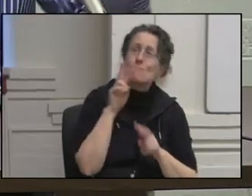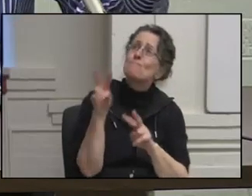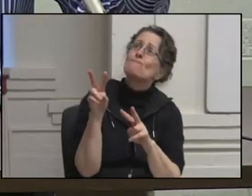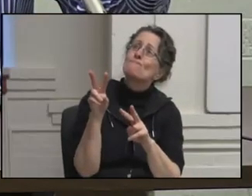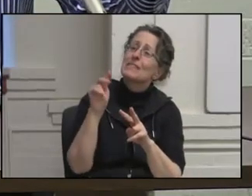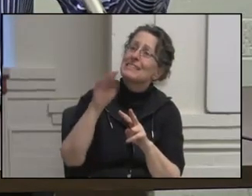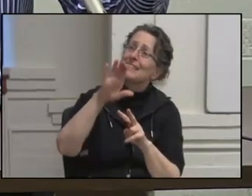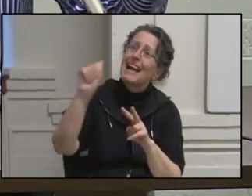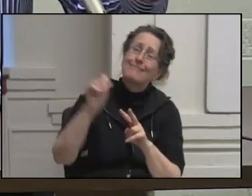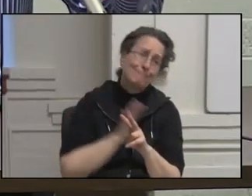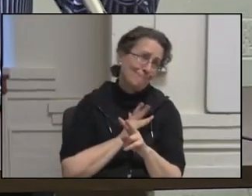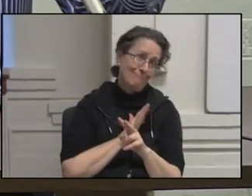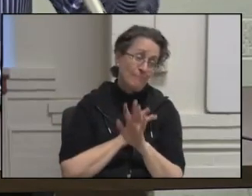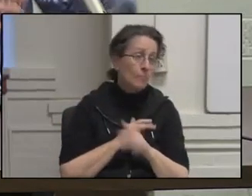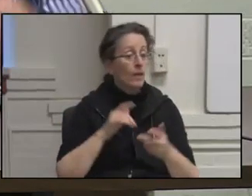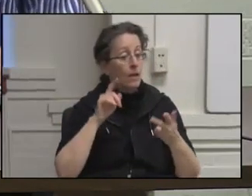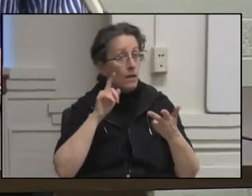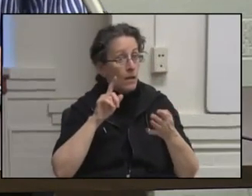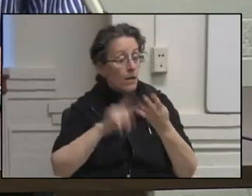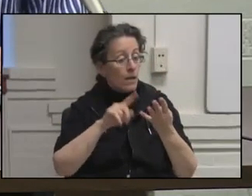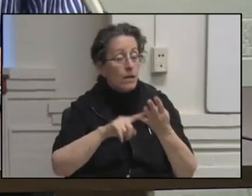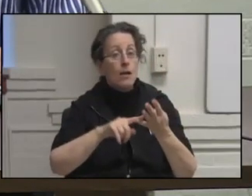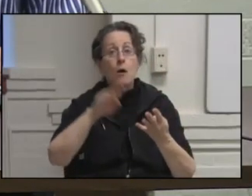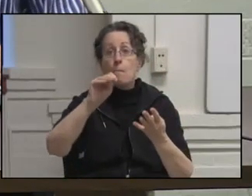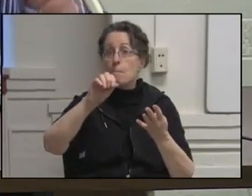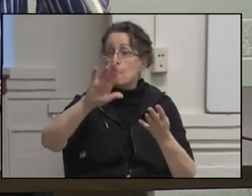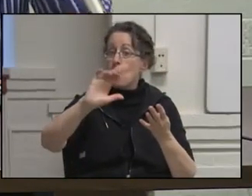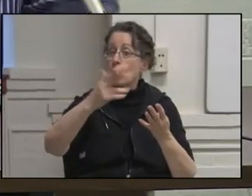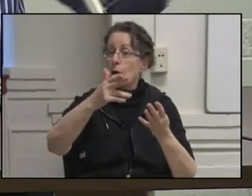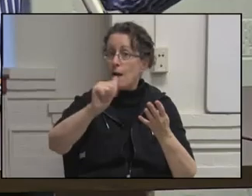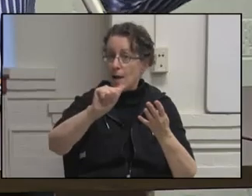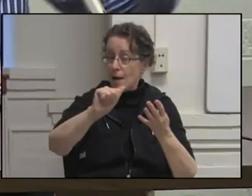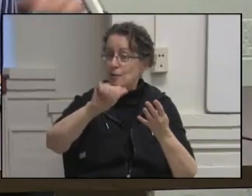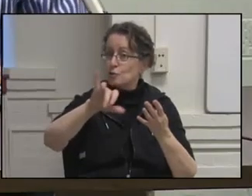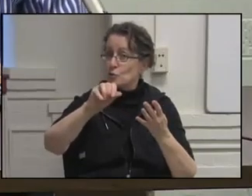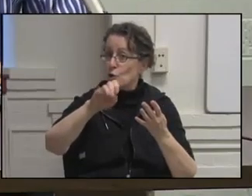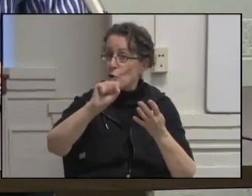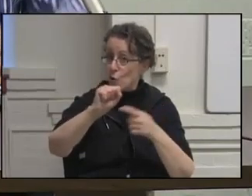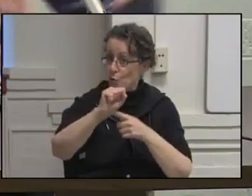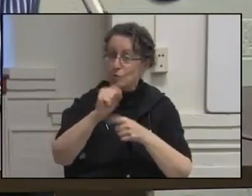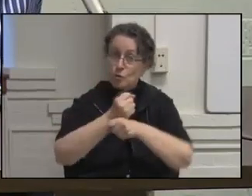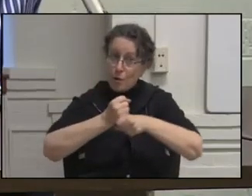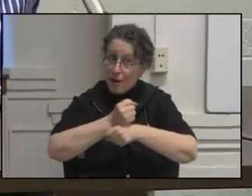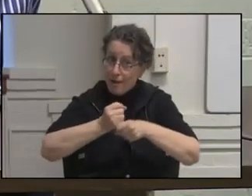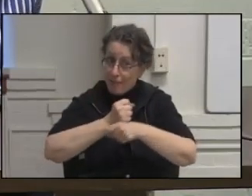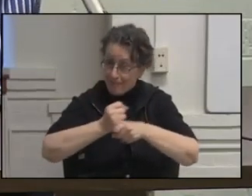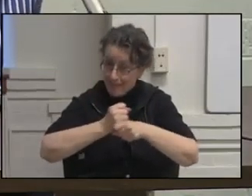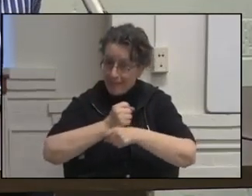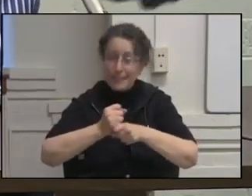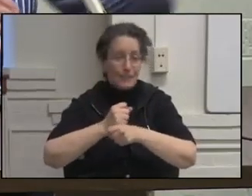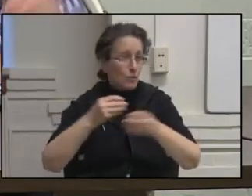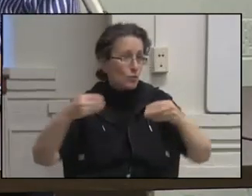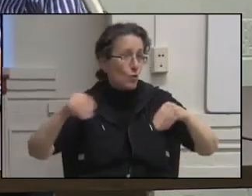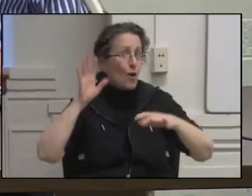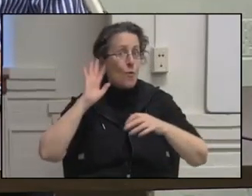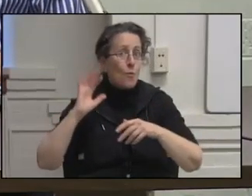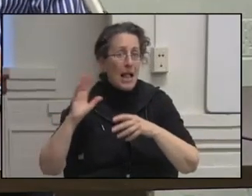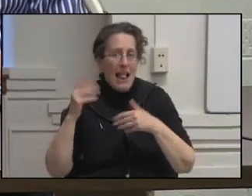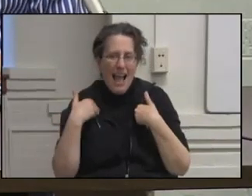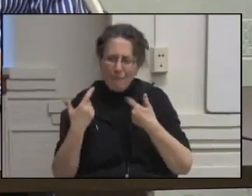Mocha Joe's has also agreed to be within the confines of our little section as well, creating a little bit larger space and providing some